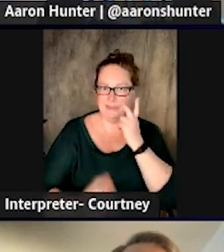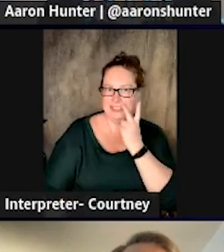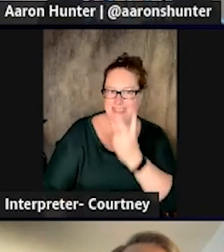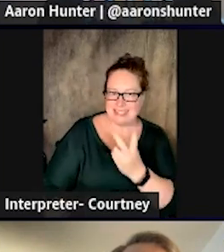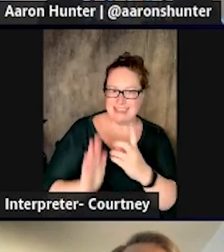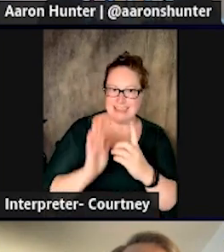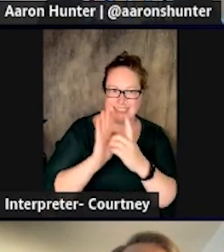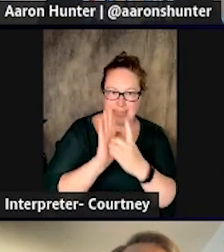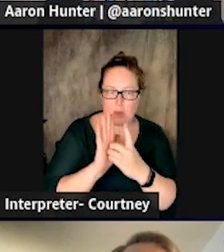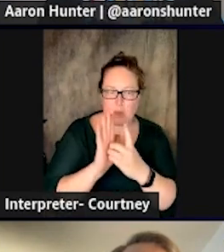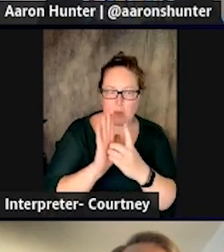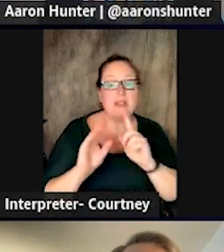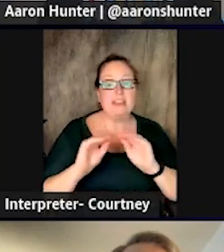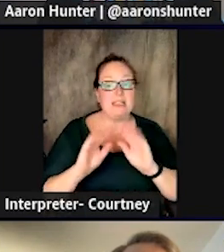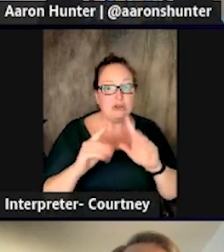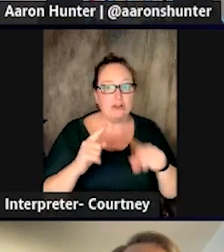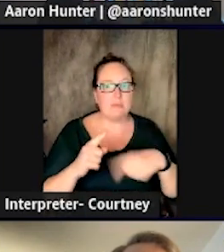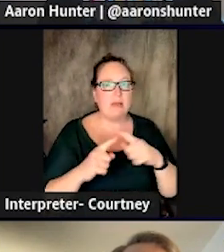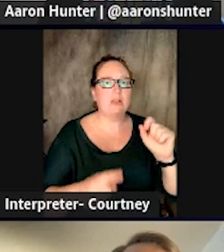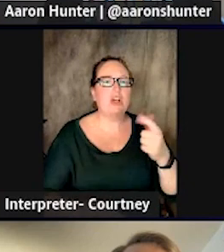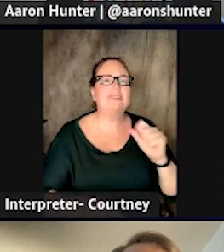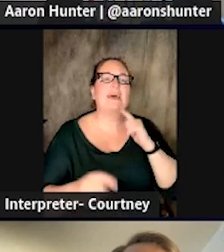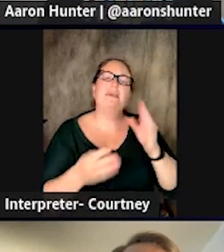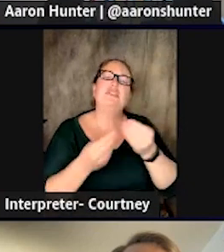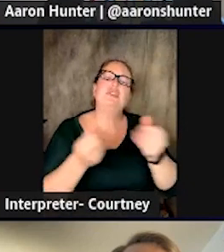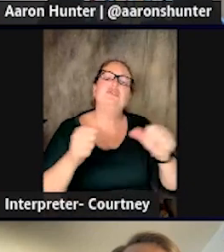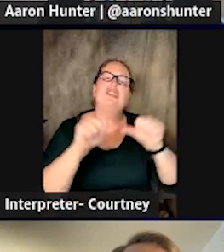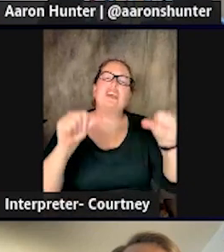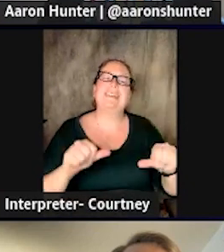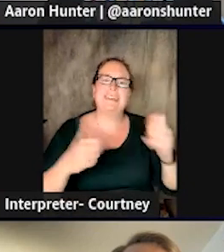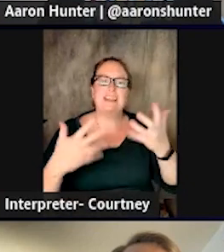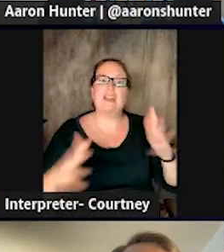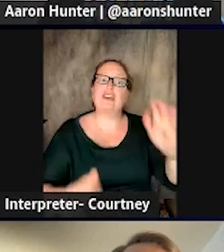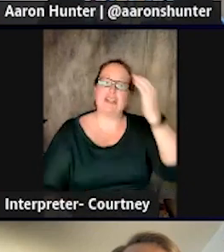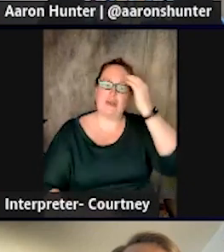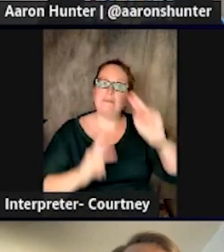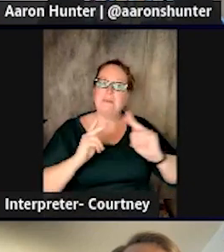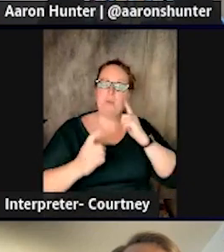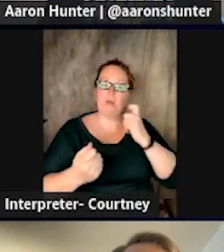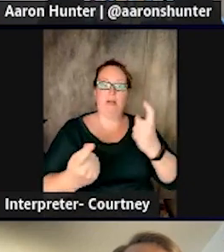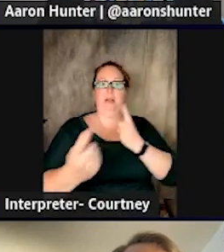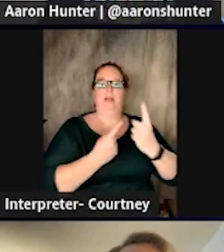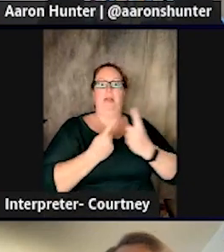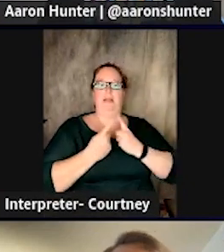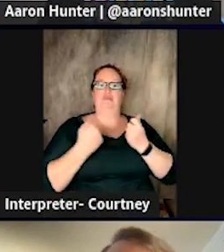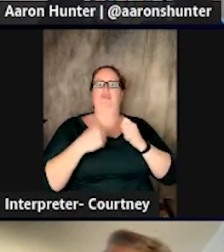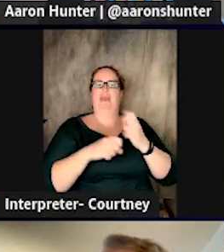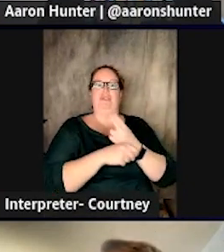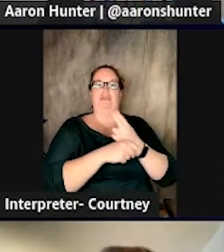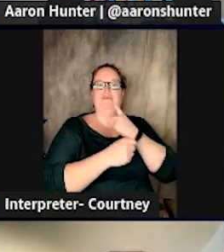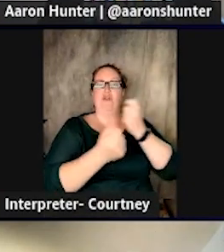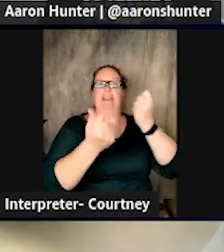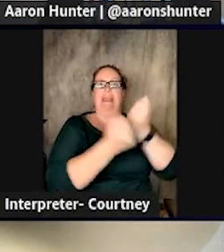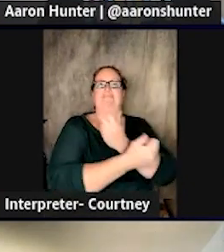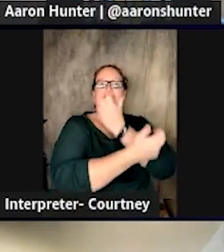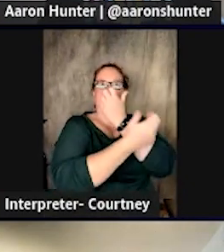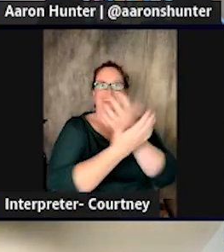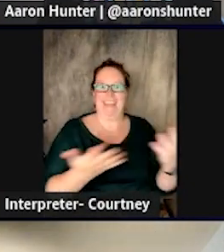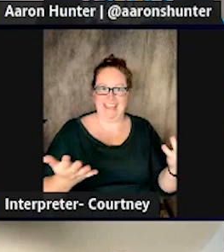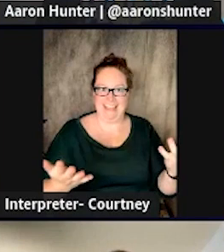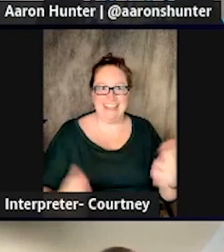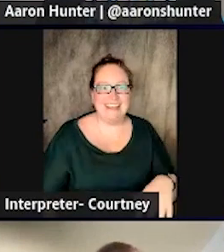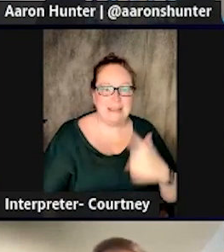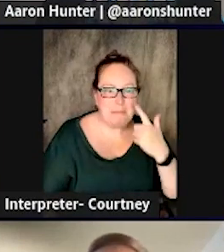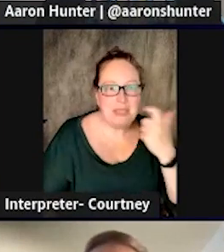it's clear about the logs. So I'm a solutions architect. And I already know that people are going to come to me and are going to try to use this for everything because I'm dying to be able